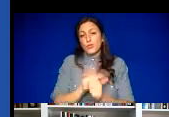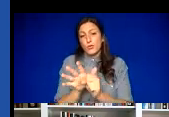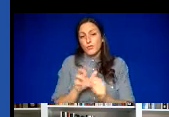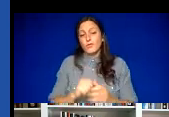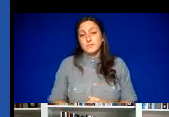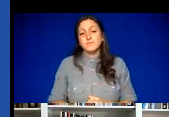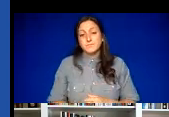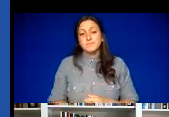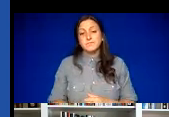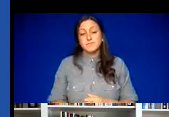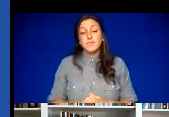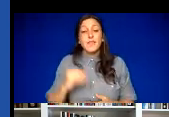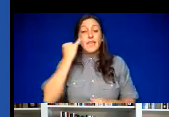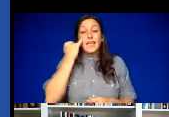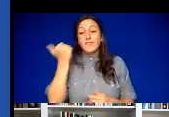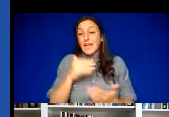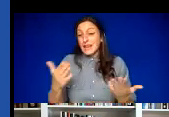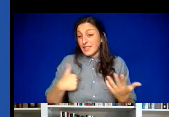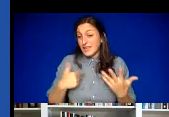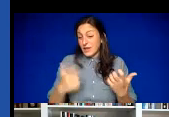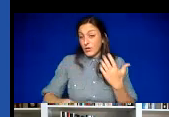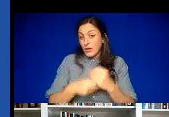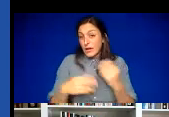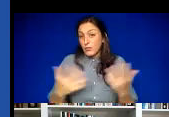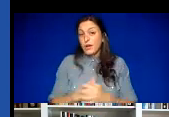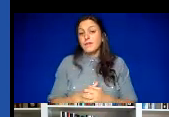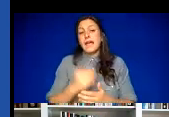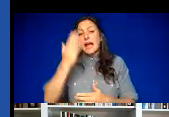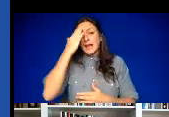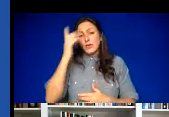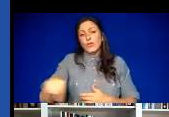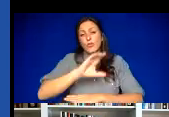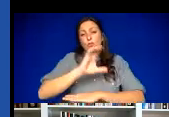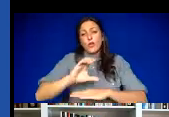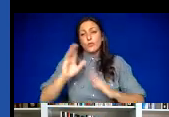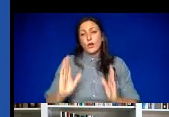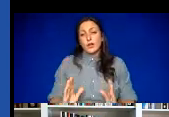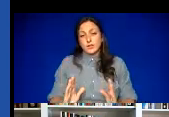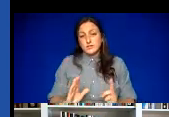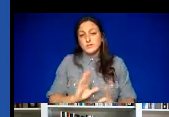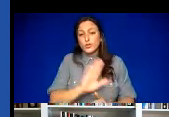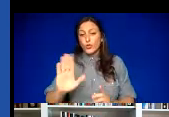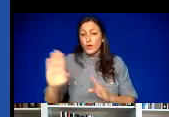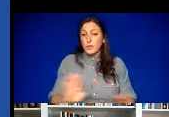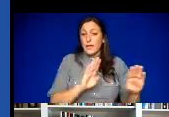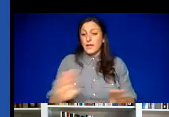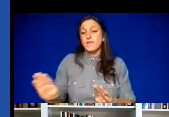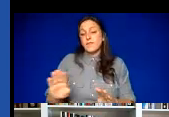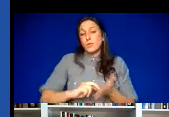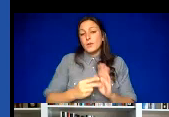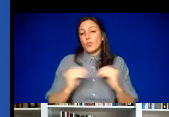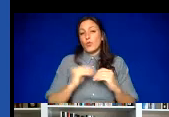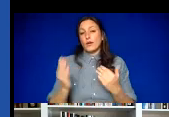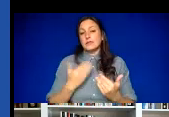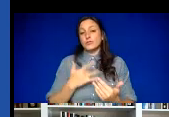so, if anything, I'd say that knowing how good Coloradans behave makes it that much easier to feel